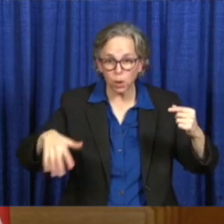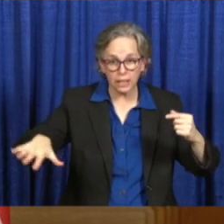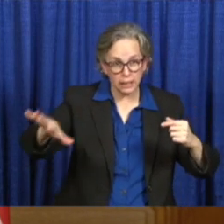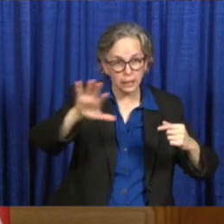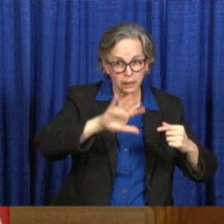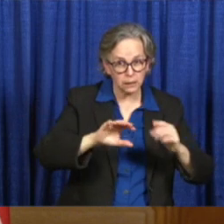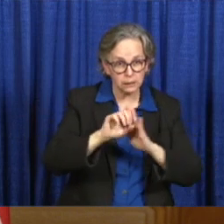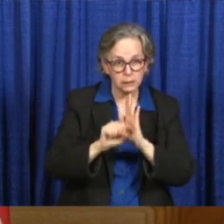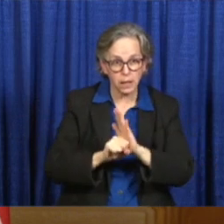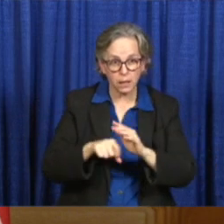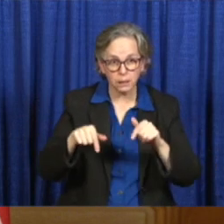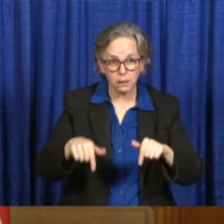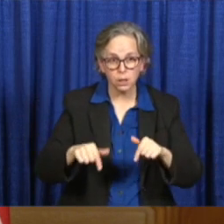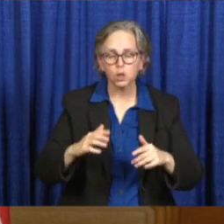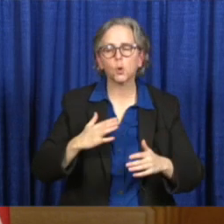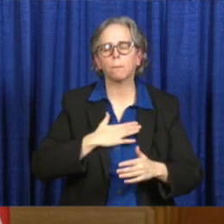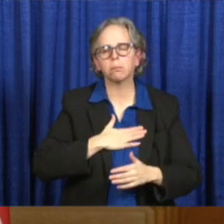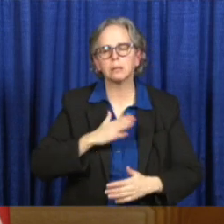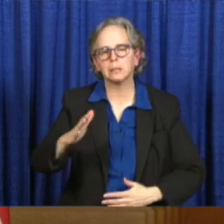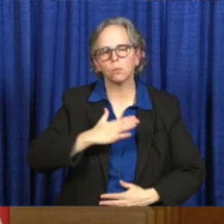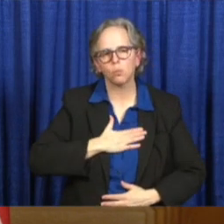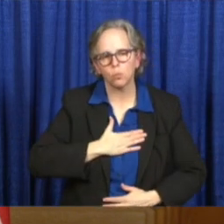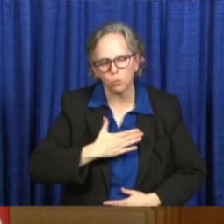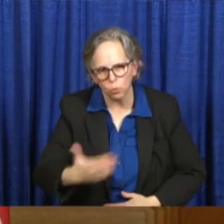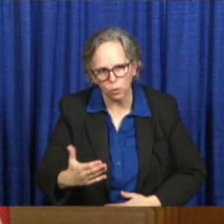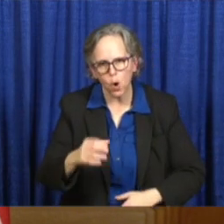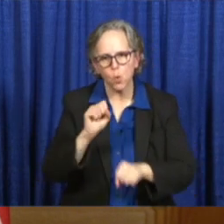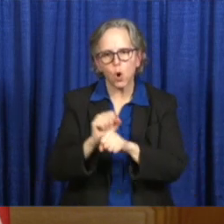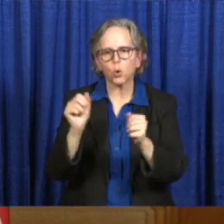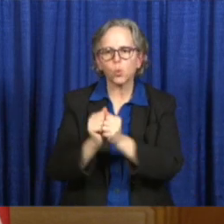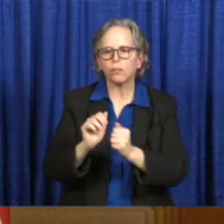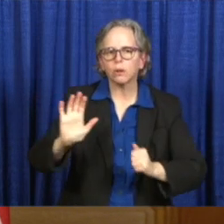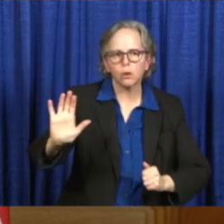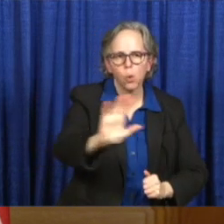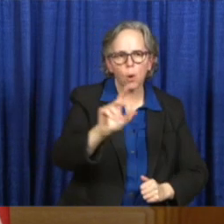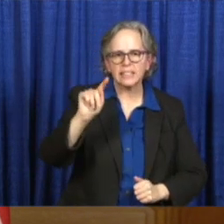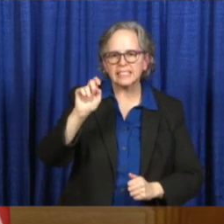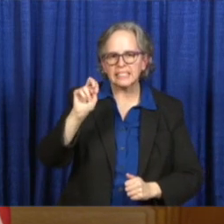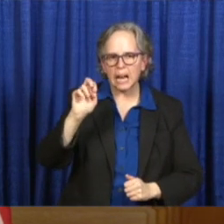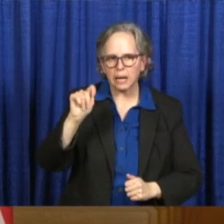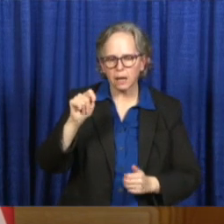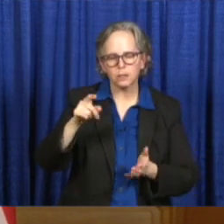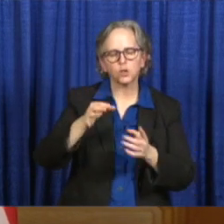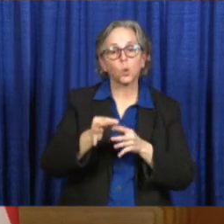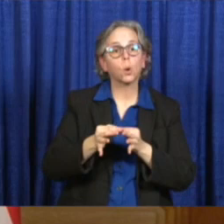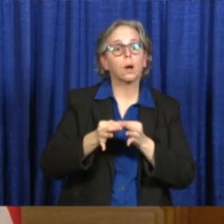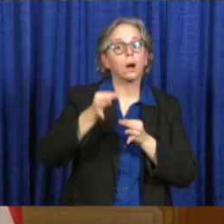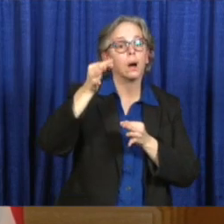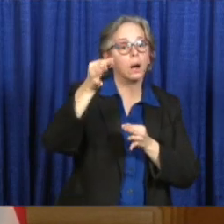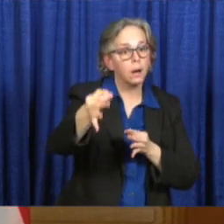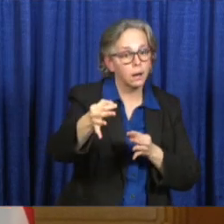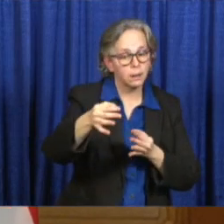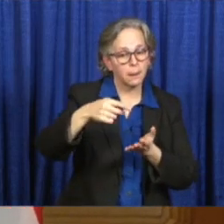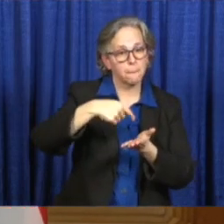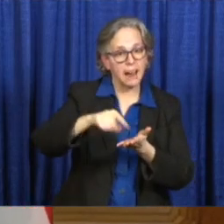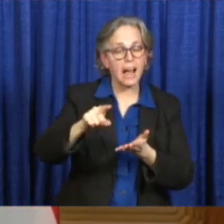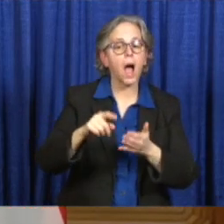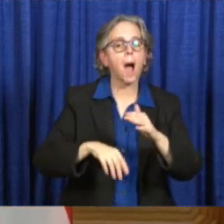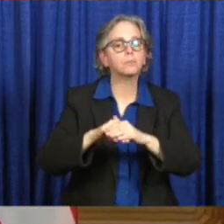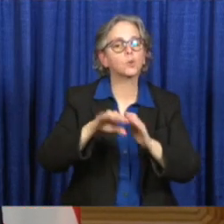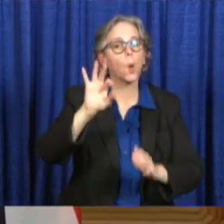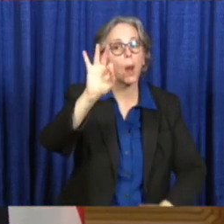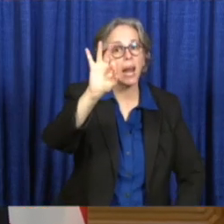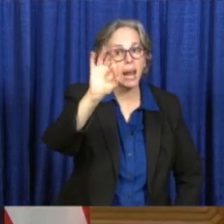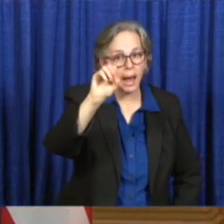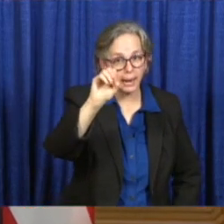payments for at least 90 days. And let me sign this now, and then I'll turn it over to the Lieutenant Governor